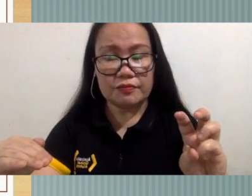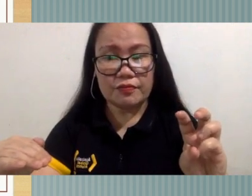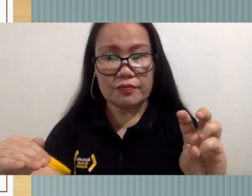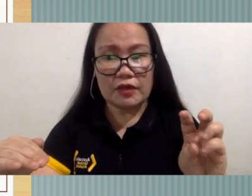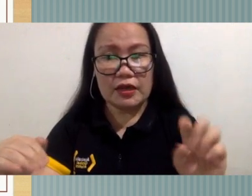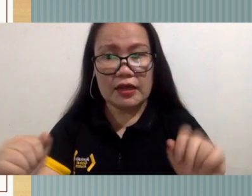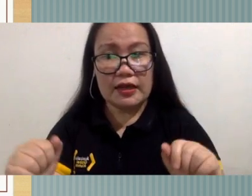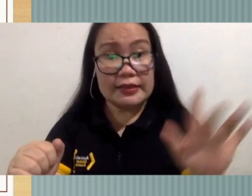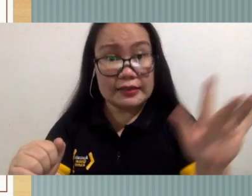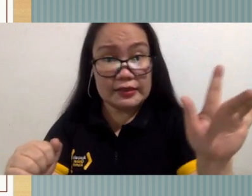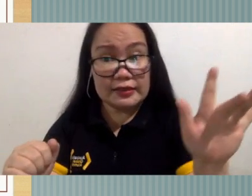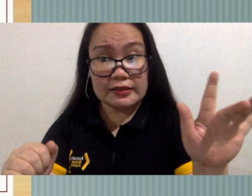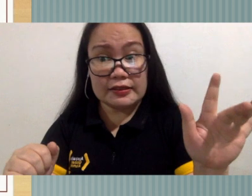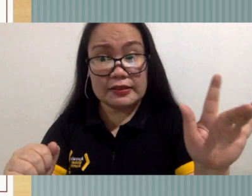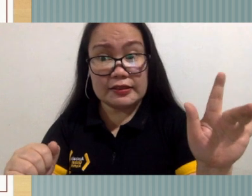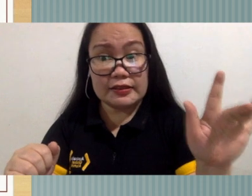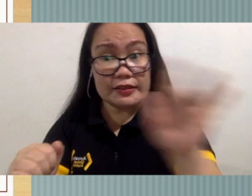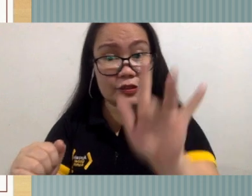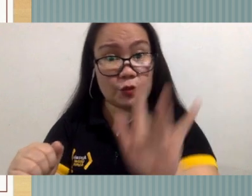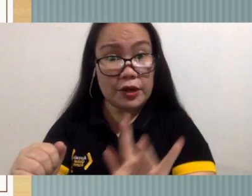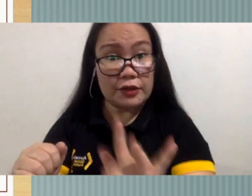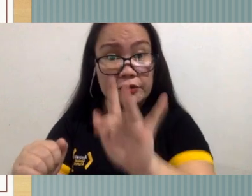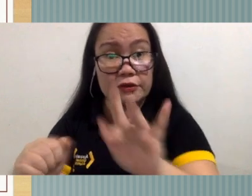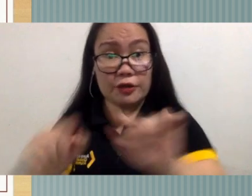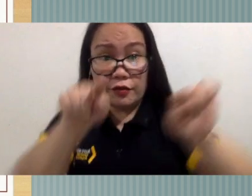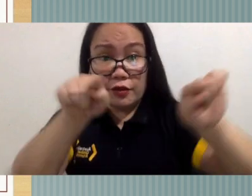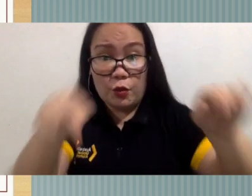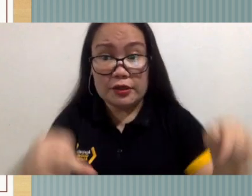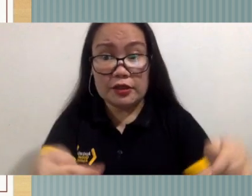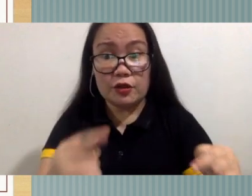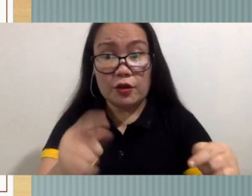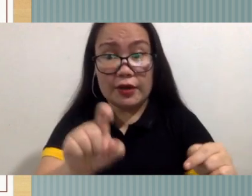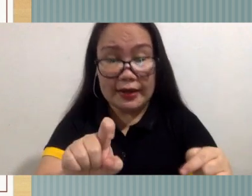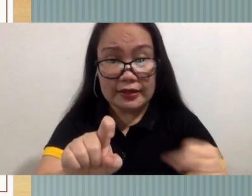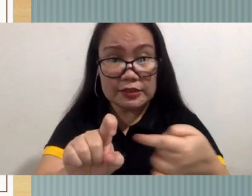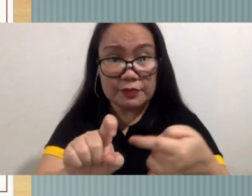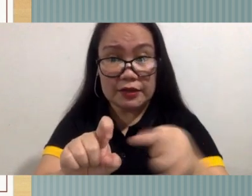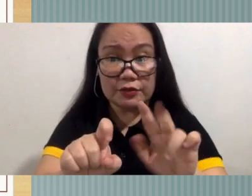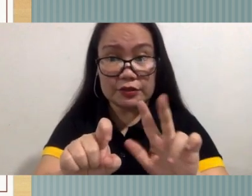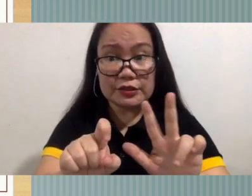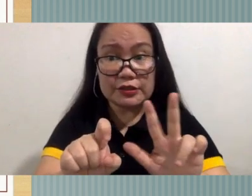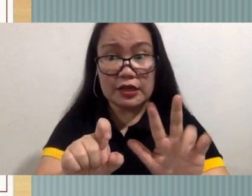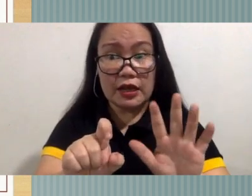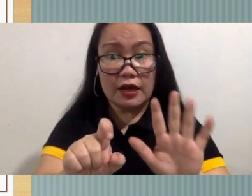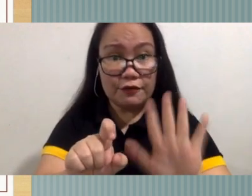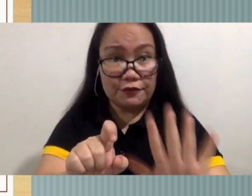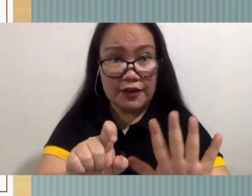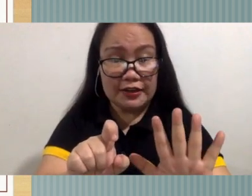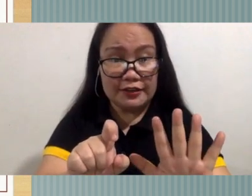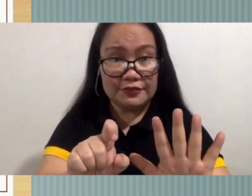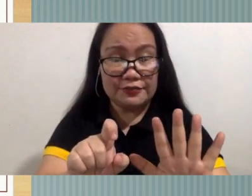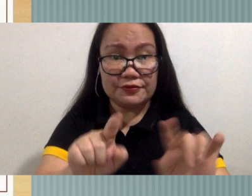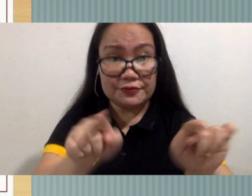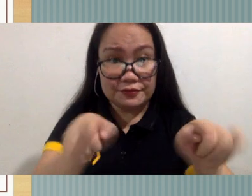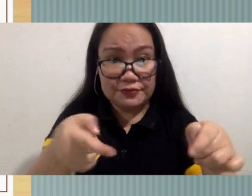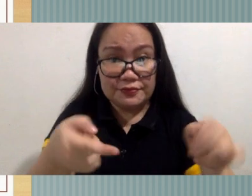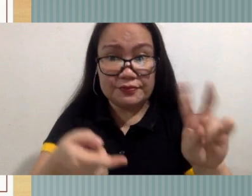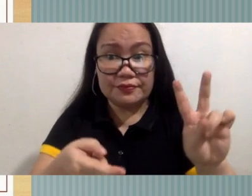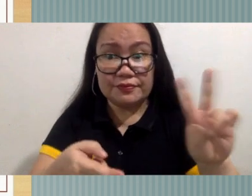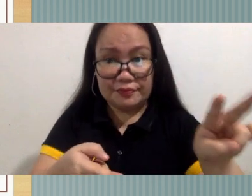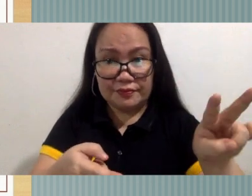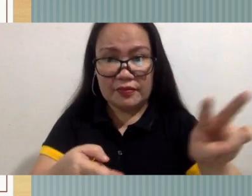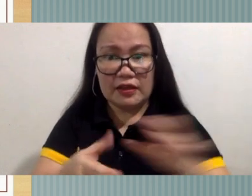expression is read as the square root of the square of the quantity x minus 5. So, dapat alam din natin